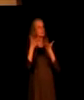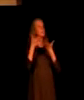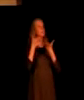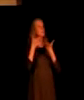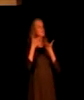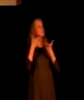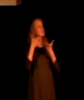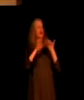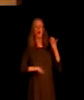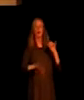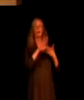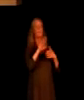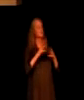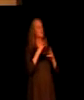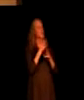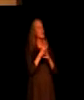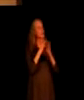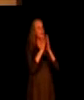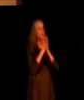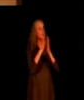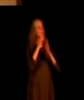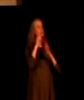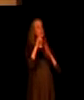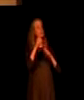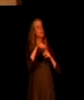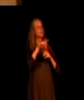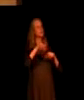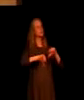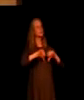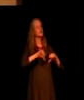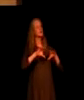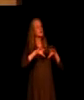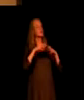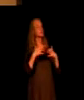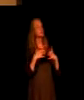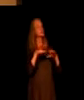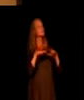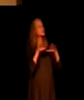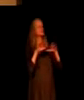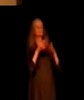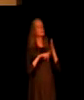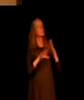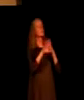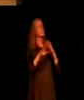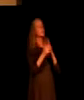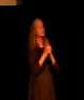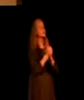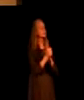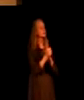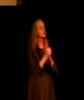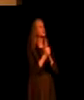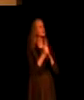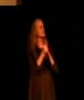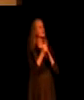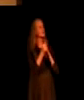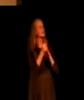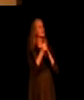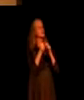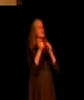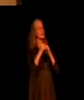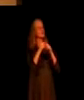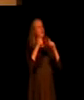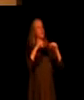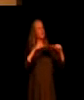could propose to do whatever their specialty was on these